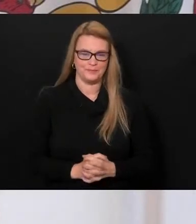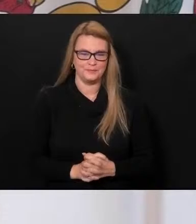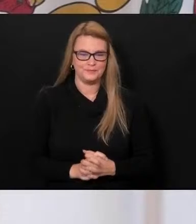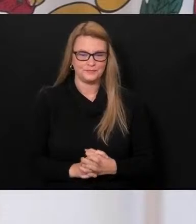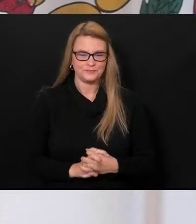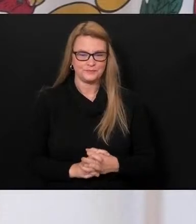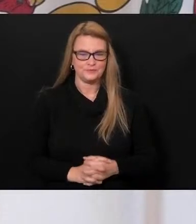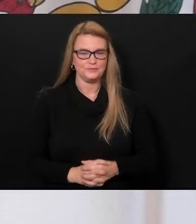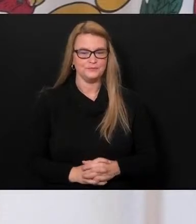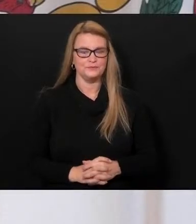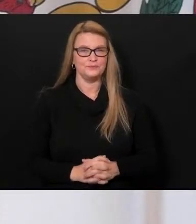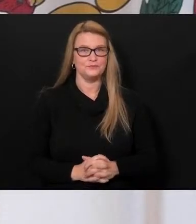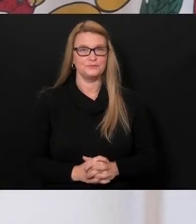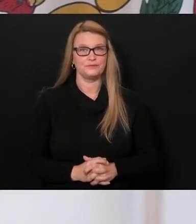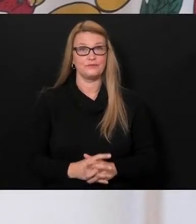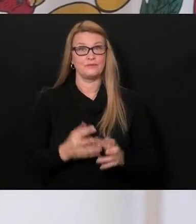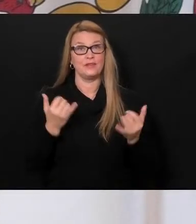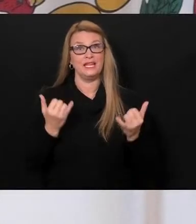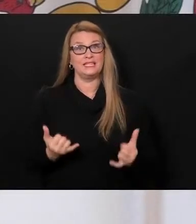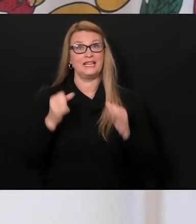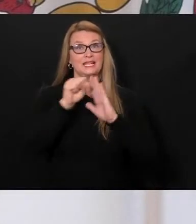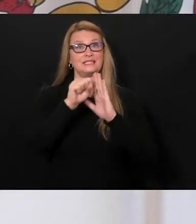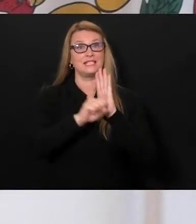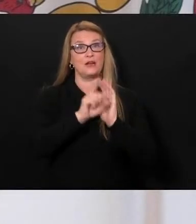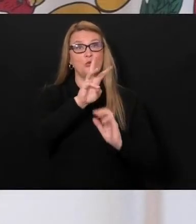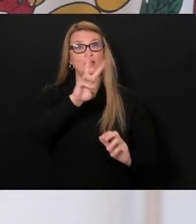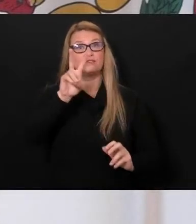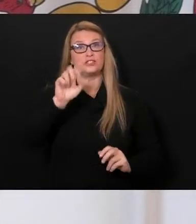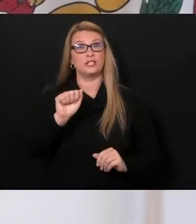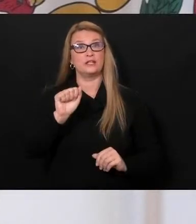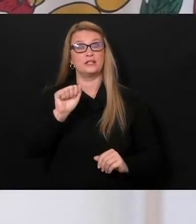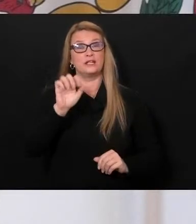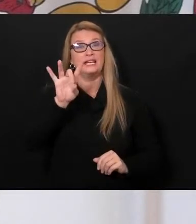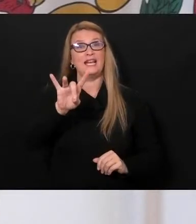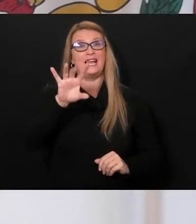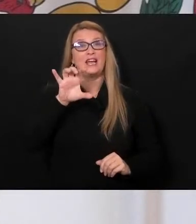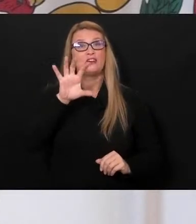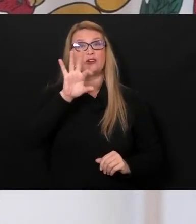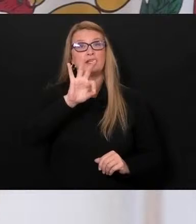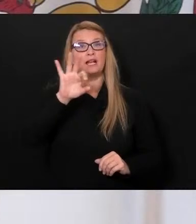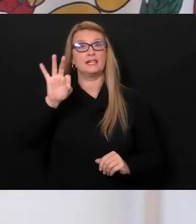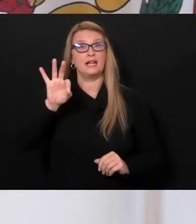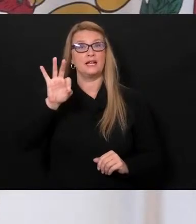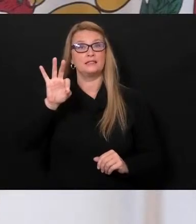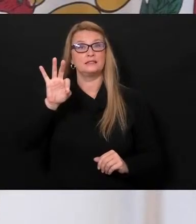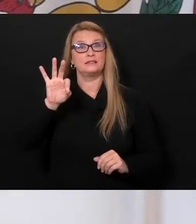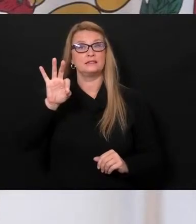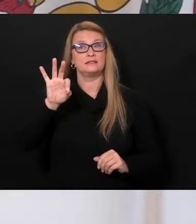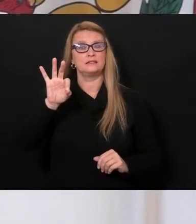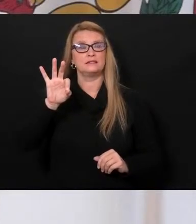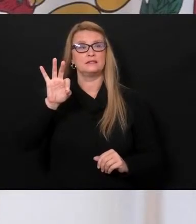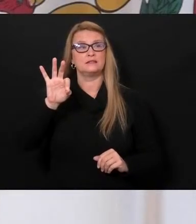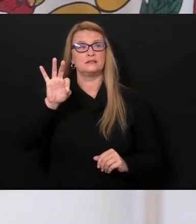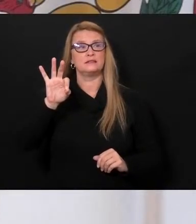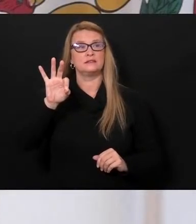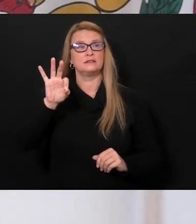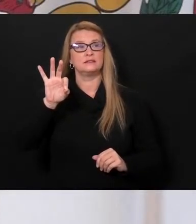him. Today in the state of West Virginia, we now have 899 deaths, which